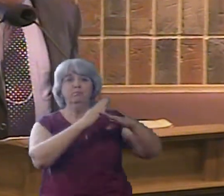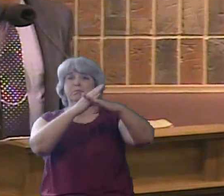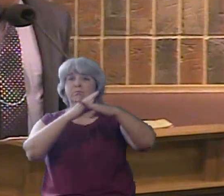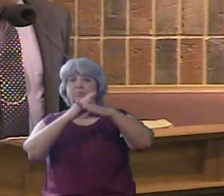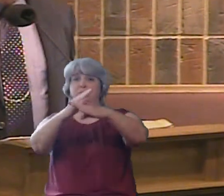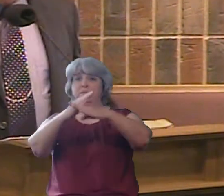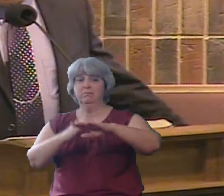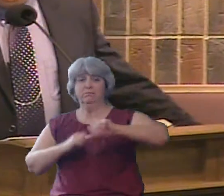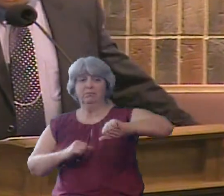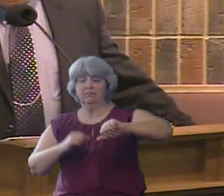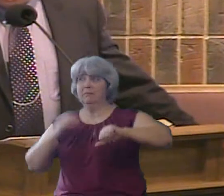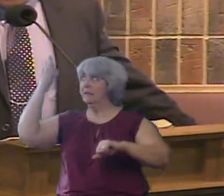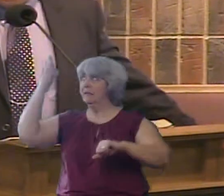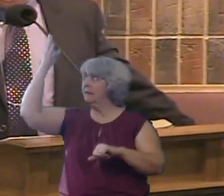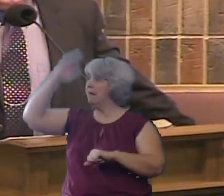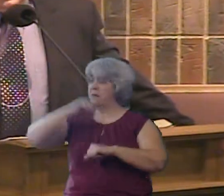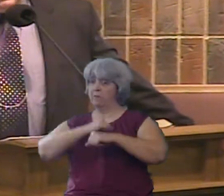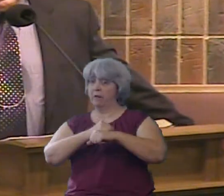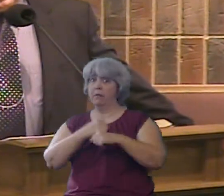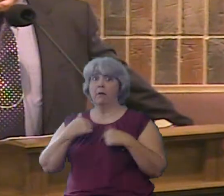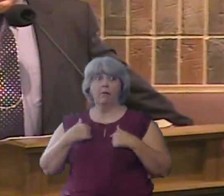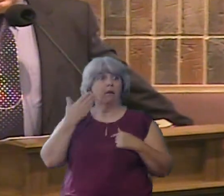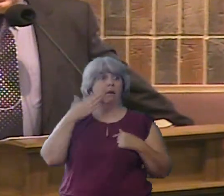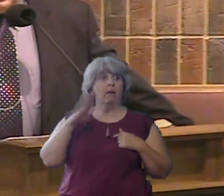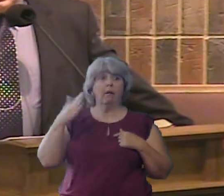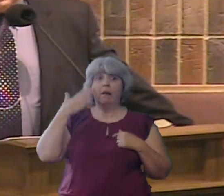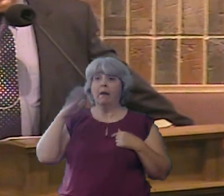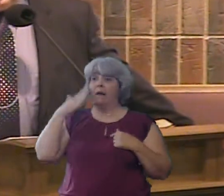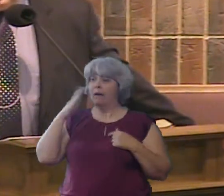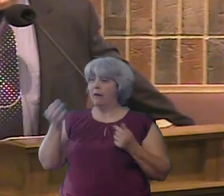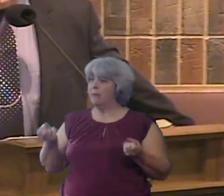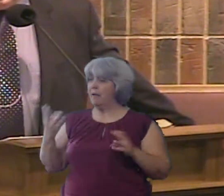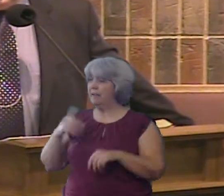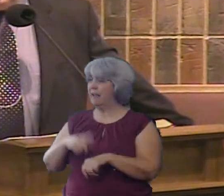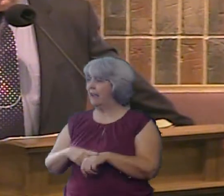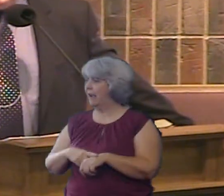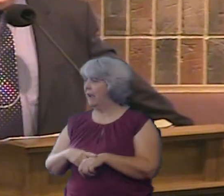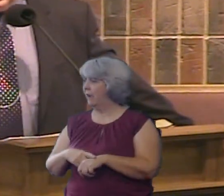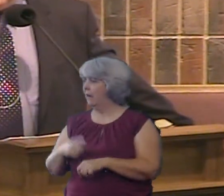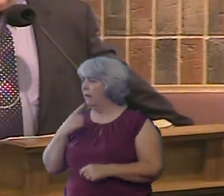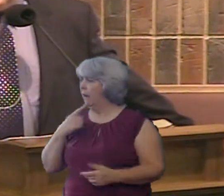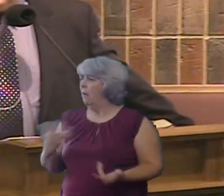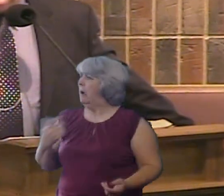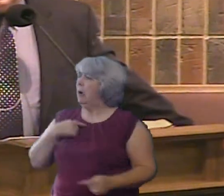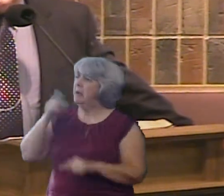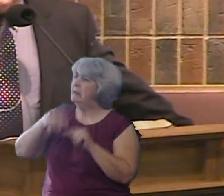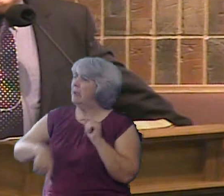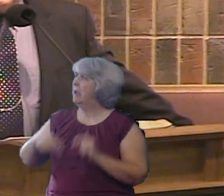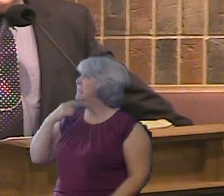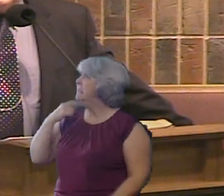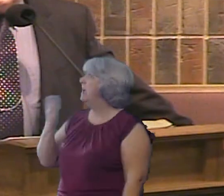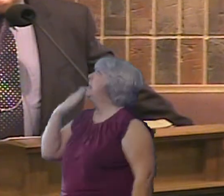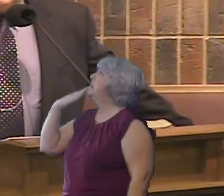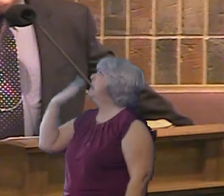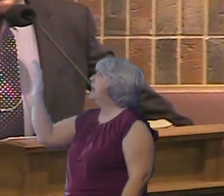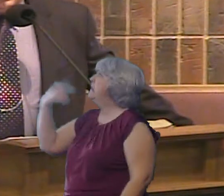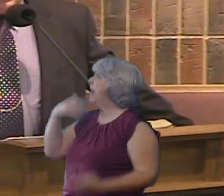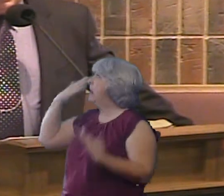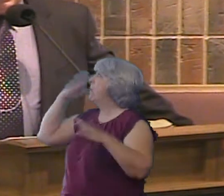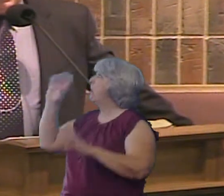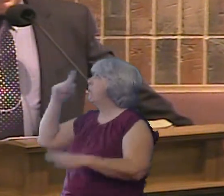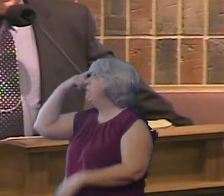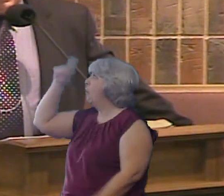has protected us from? And of course, you say, well, you can't be thankful for what didn't happen to you.